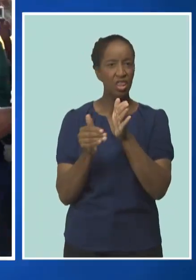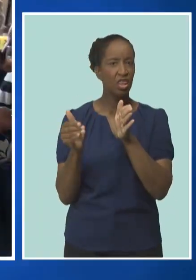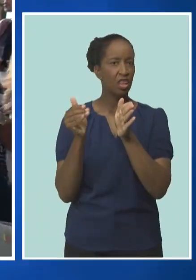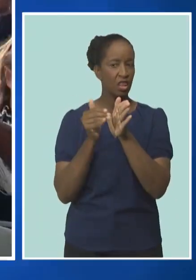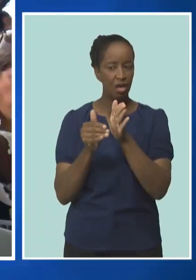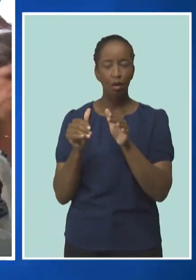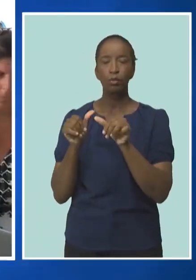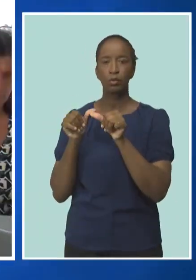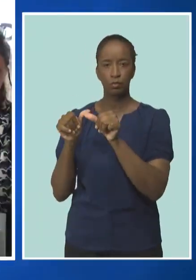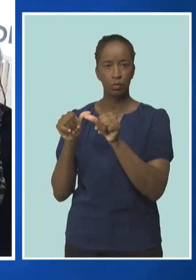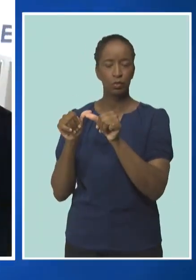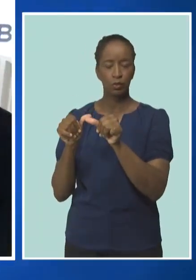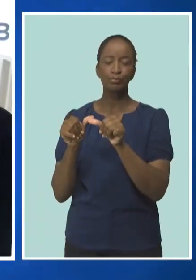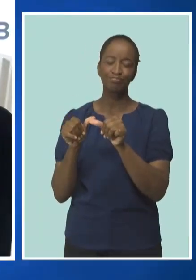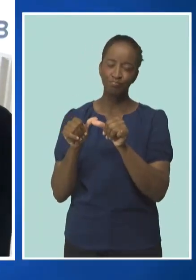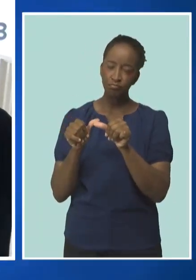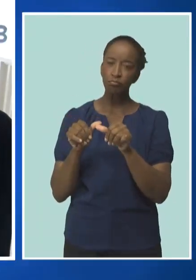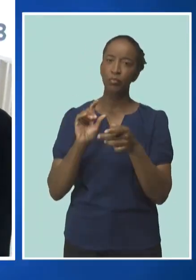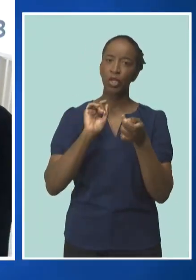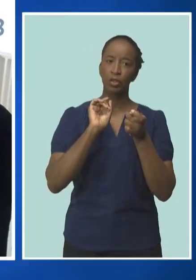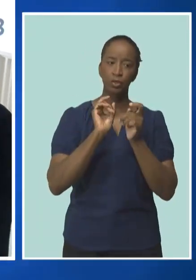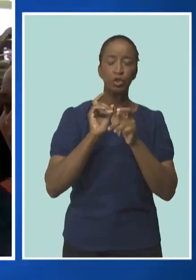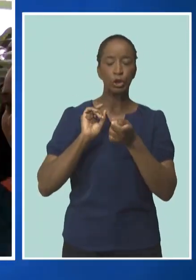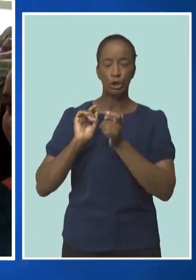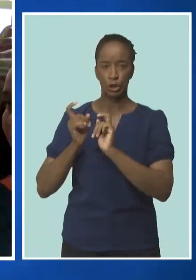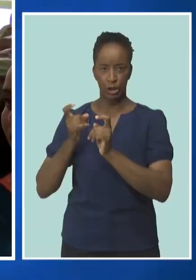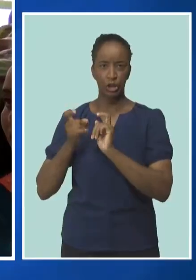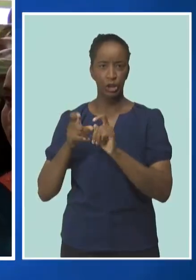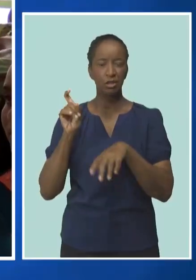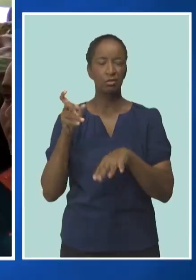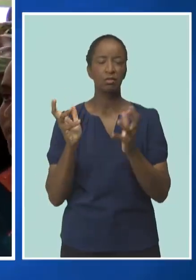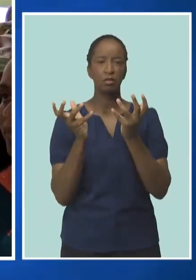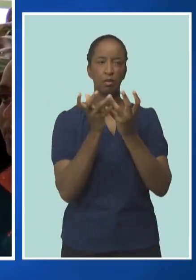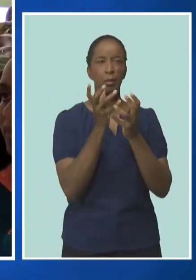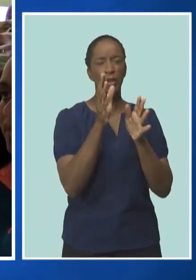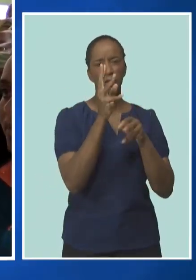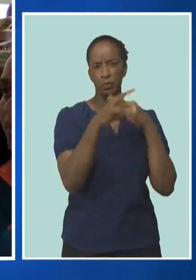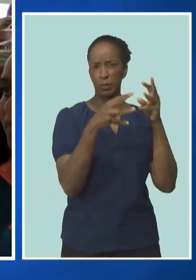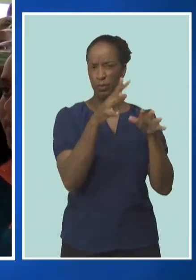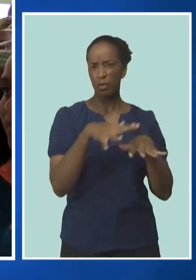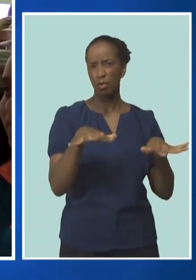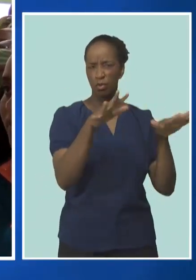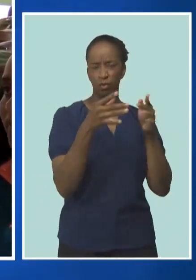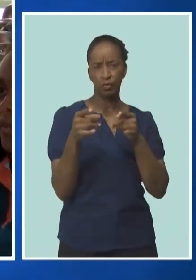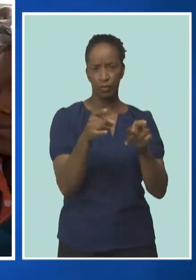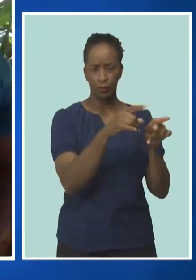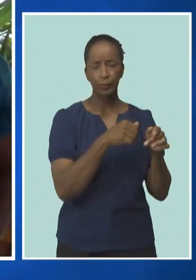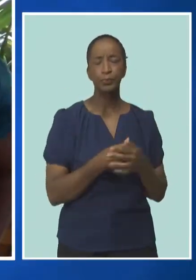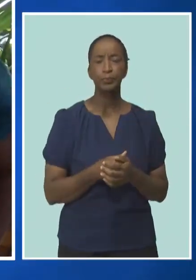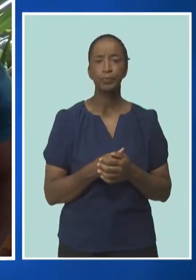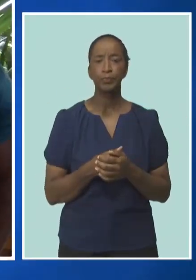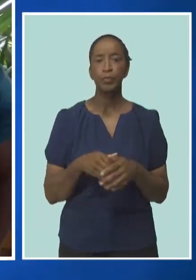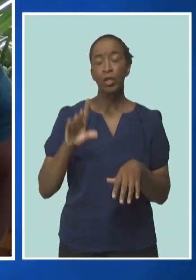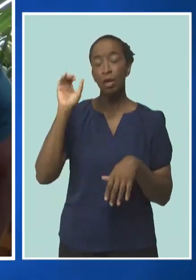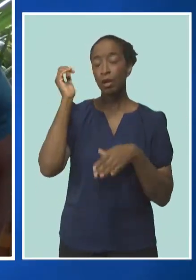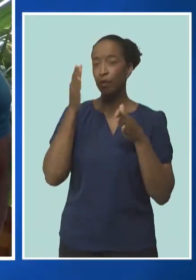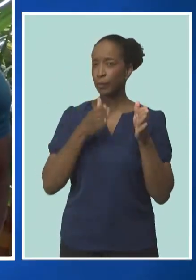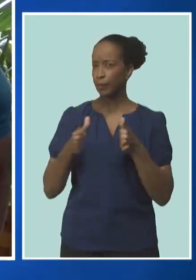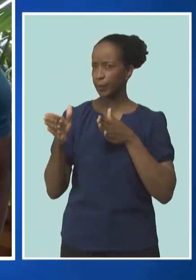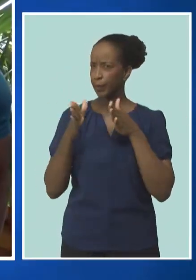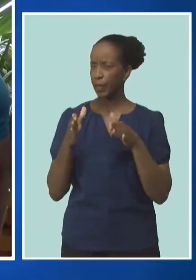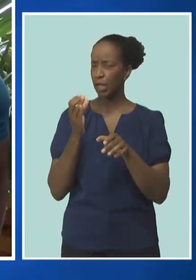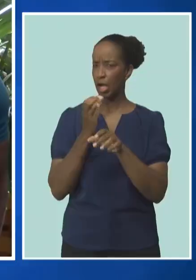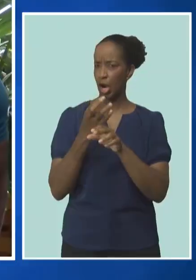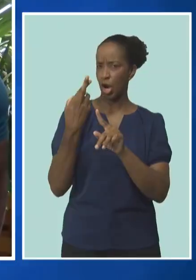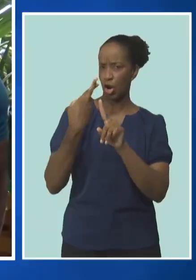must keep pace with global realities. The chairman says top of the agenda is the government's planned $10 a day car